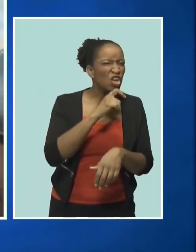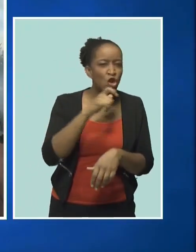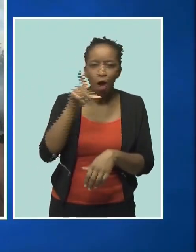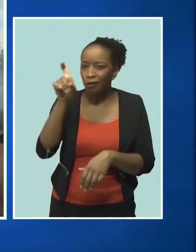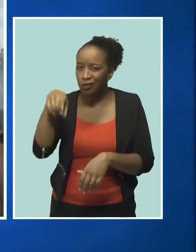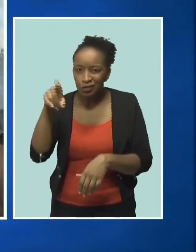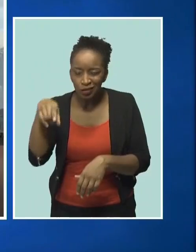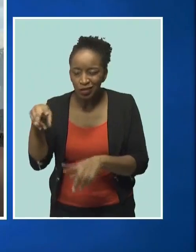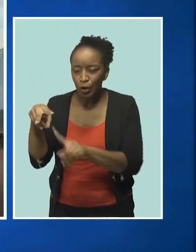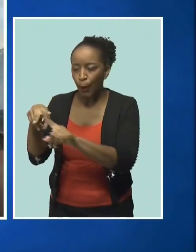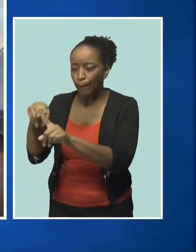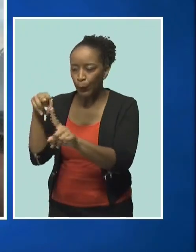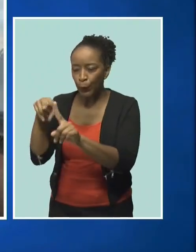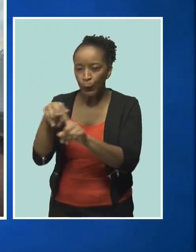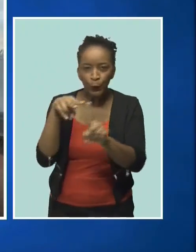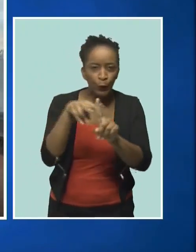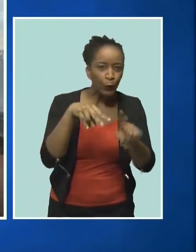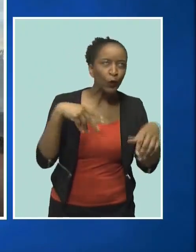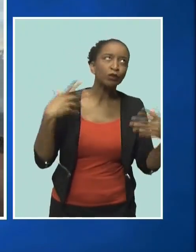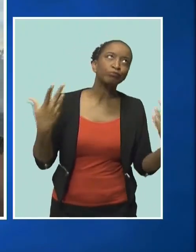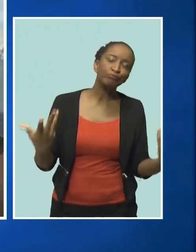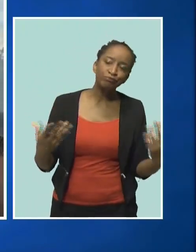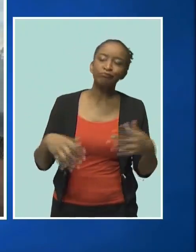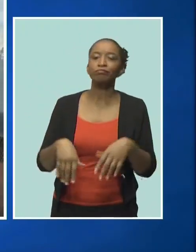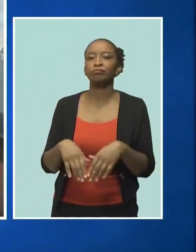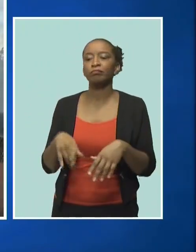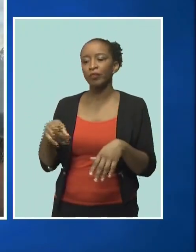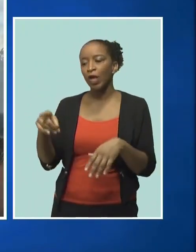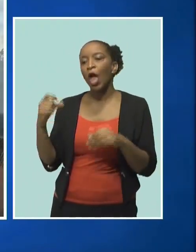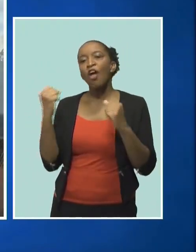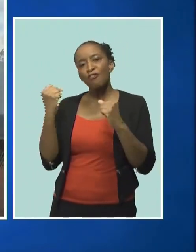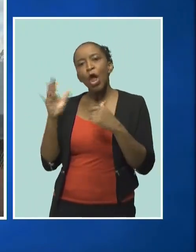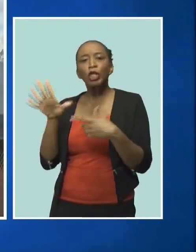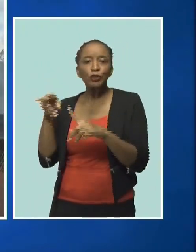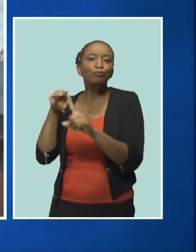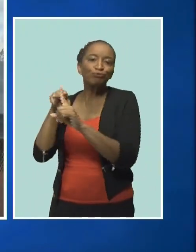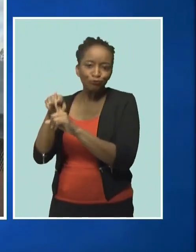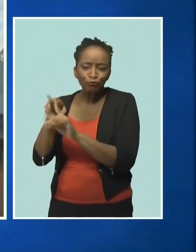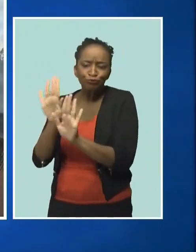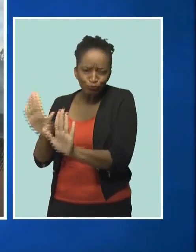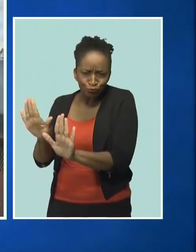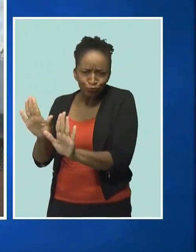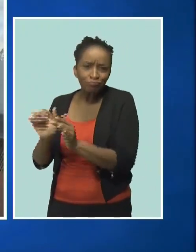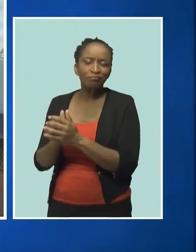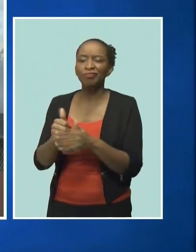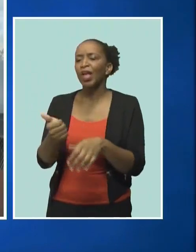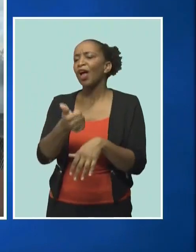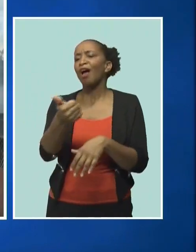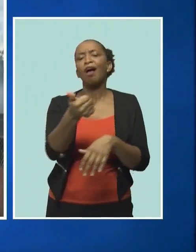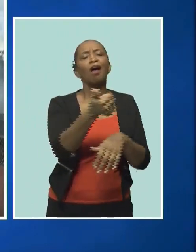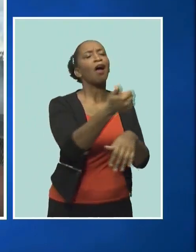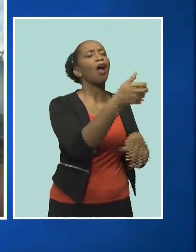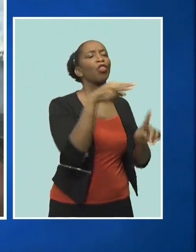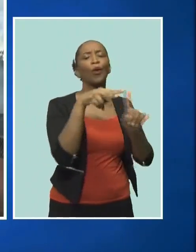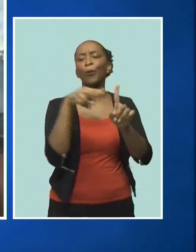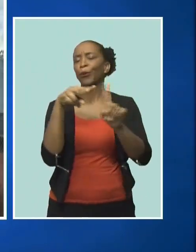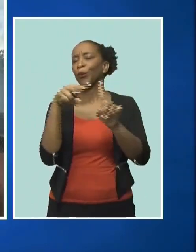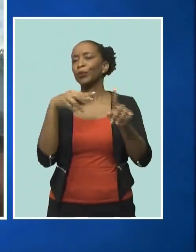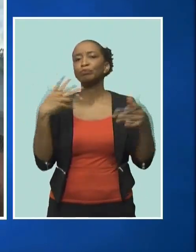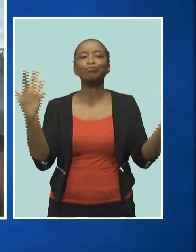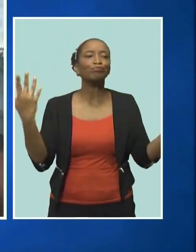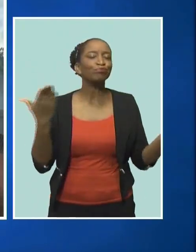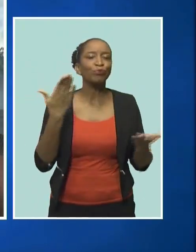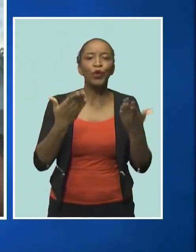out. So when I say unnecessary, I mean your fridge is a necessary equipment that can remain in. All the rest can be plugged out. Even if you have to reprogram